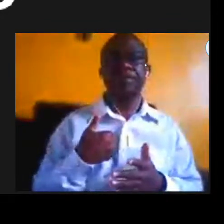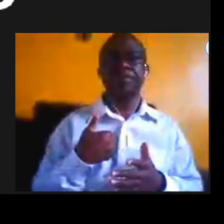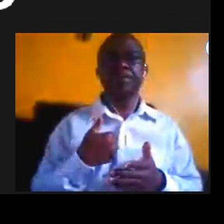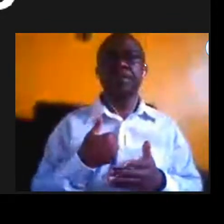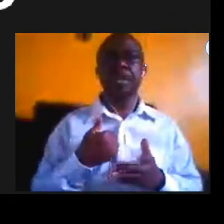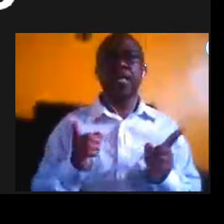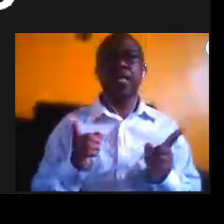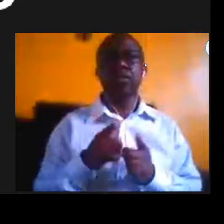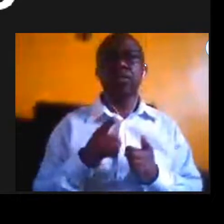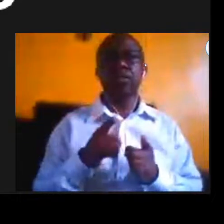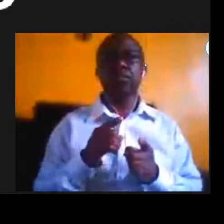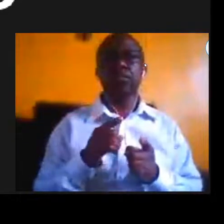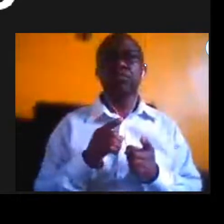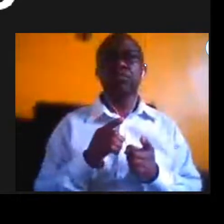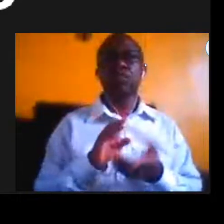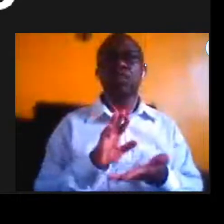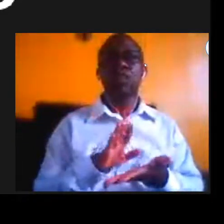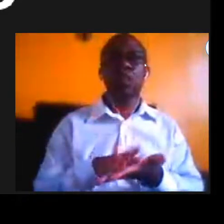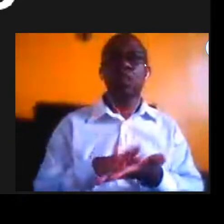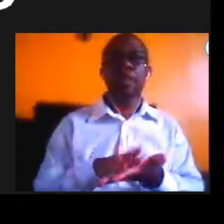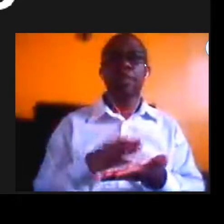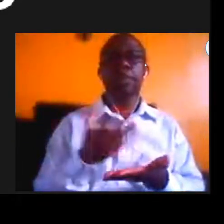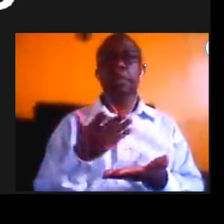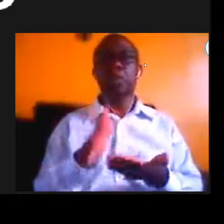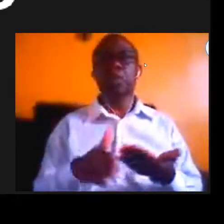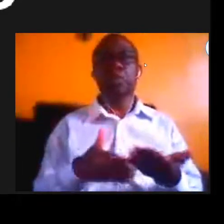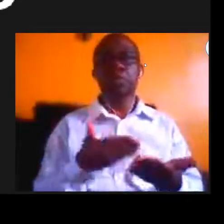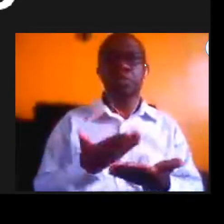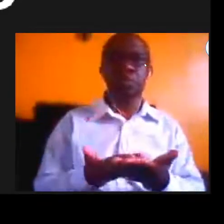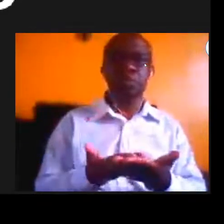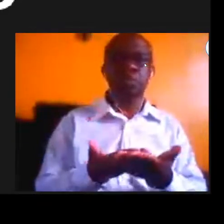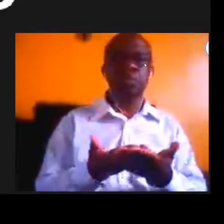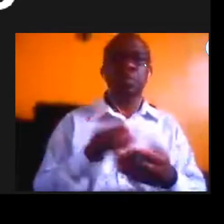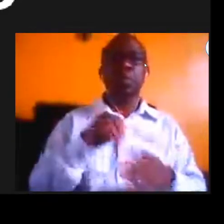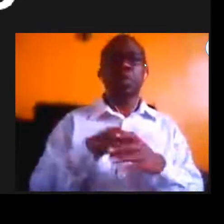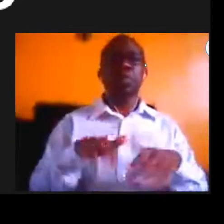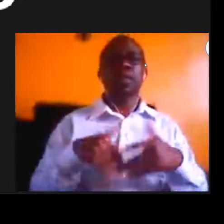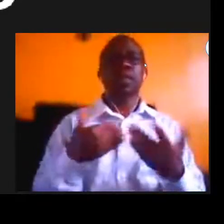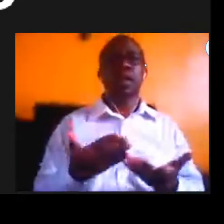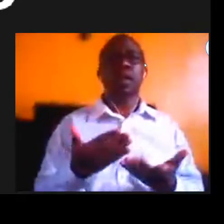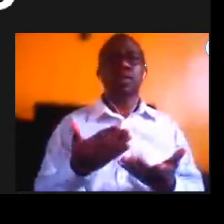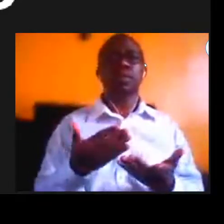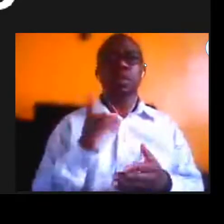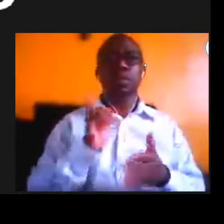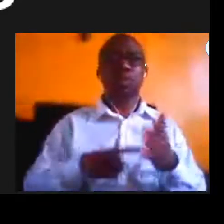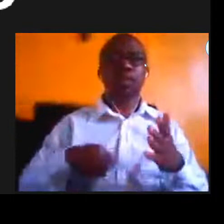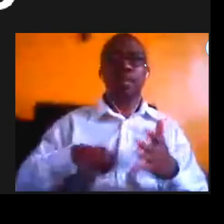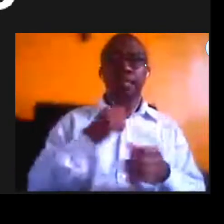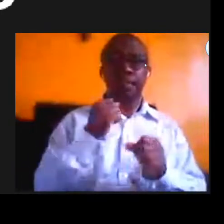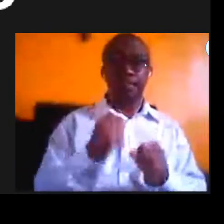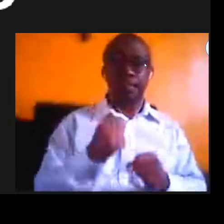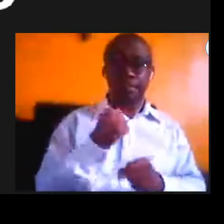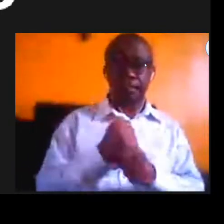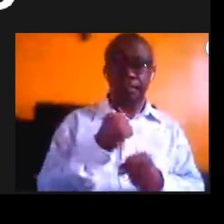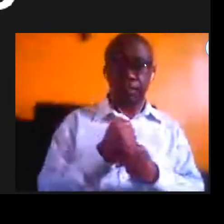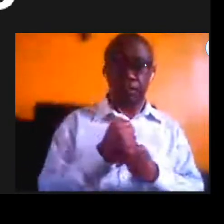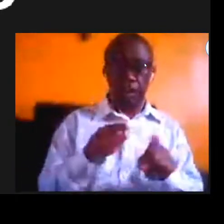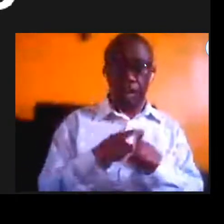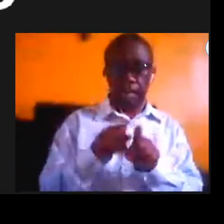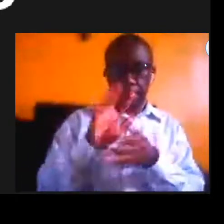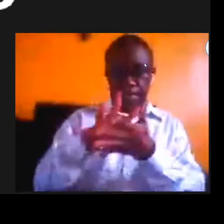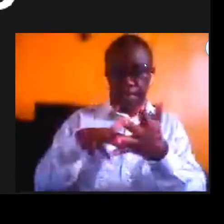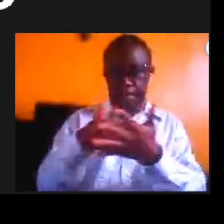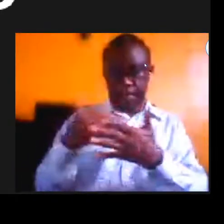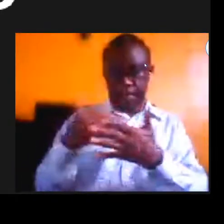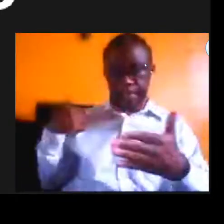comment or contribution on what we need to think about as the Charter turns 30,